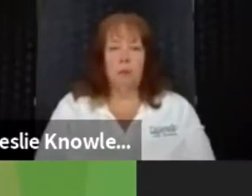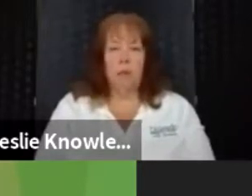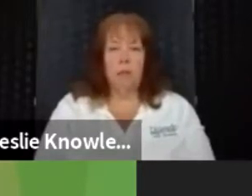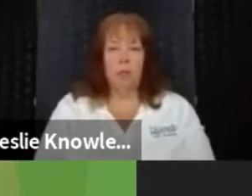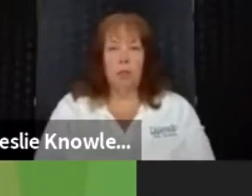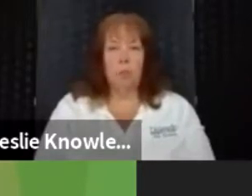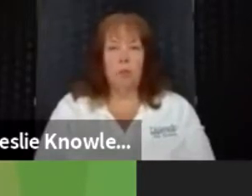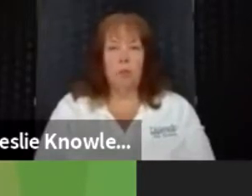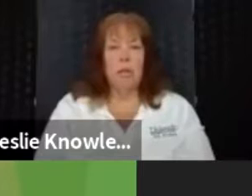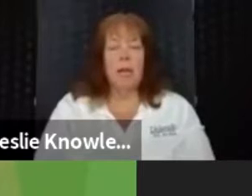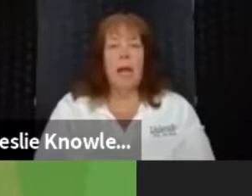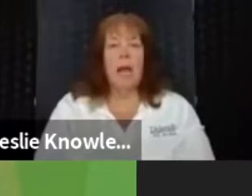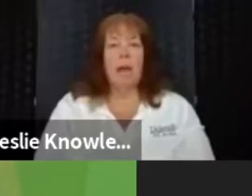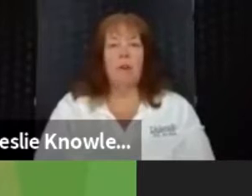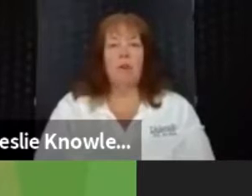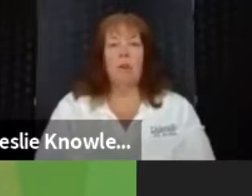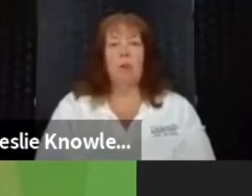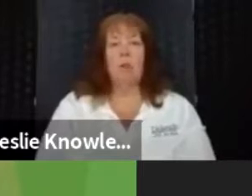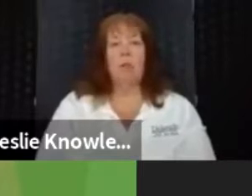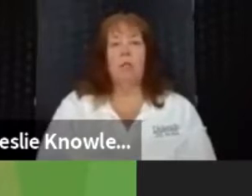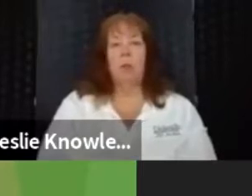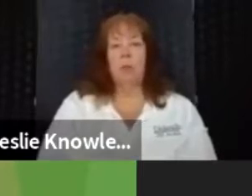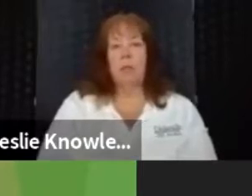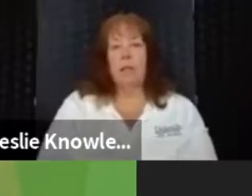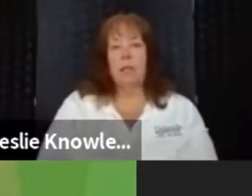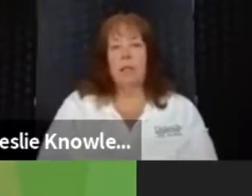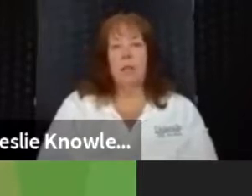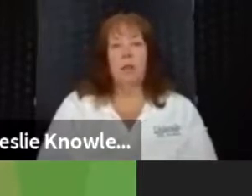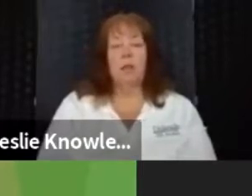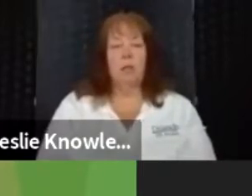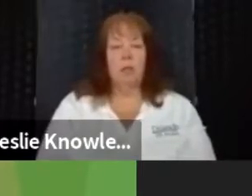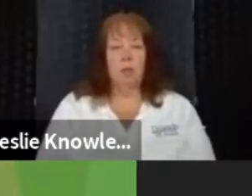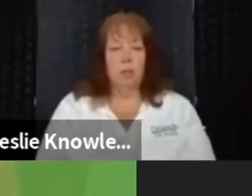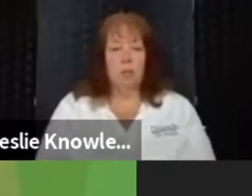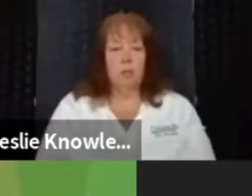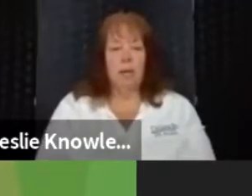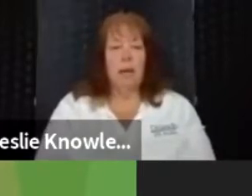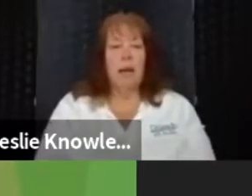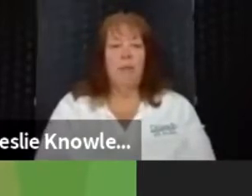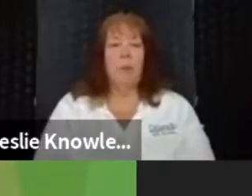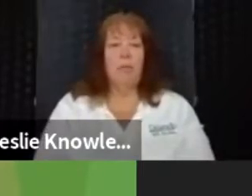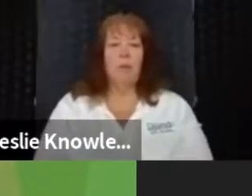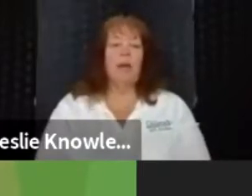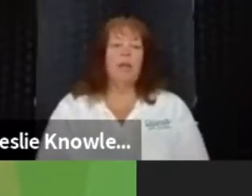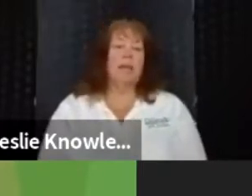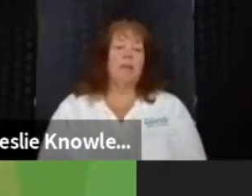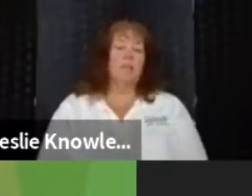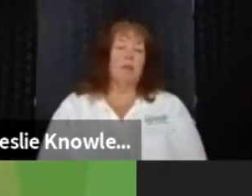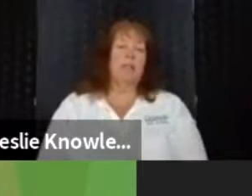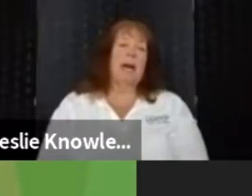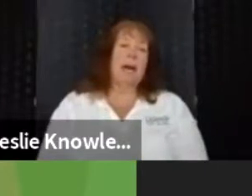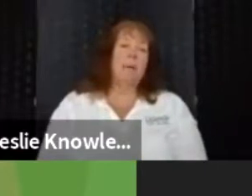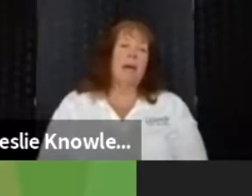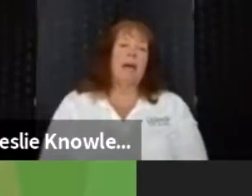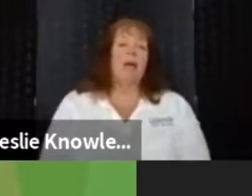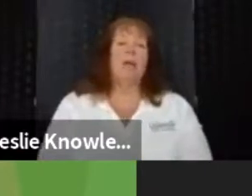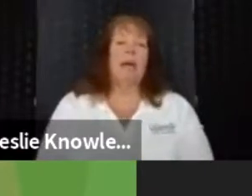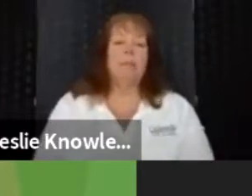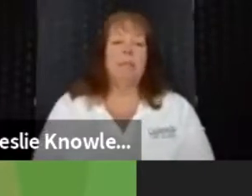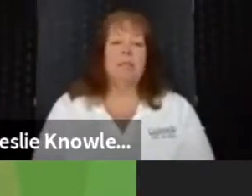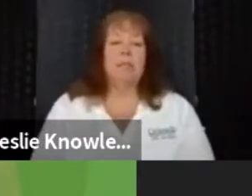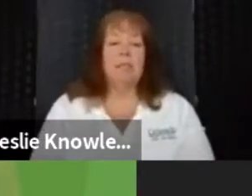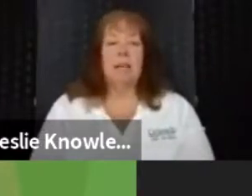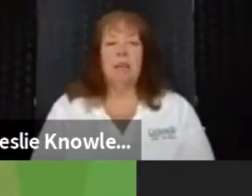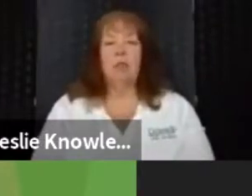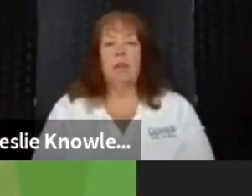both certified interpreters and also interpret at Delgado and in the community. And then we do have an ASL lab, and our